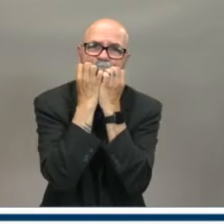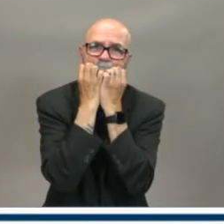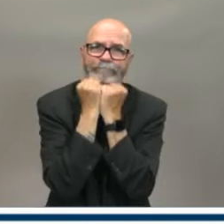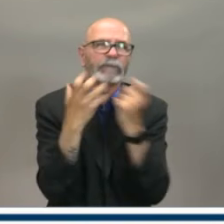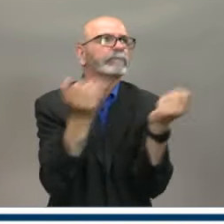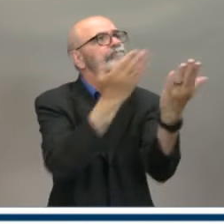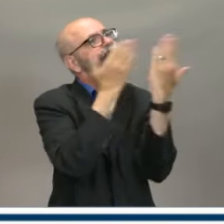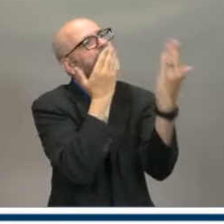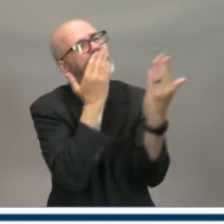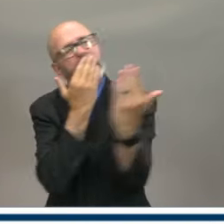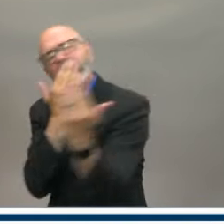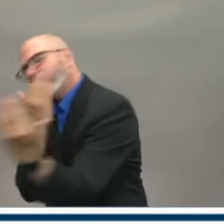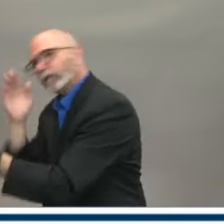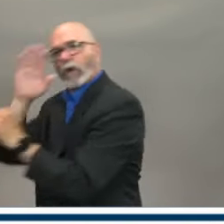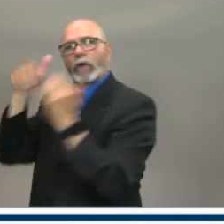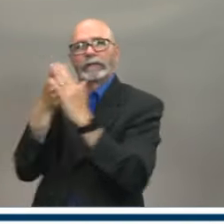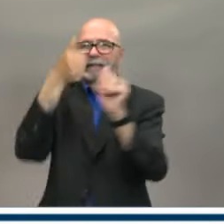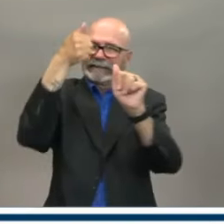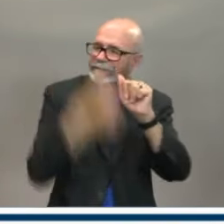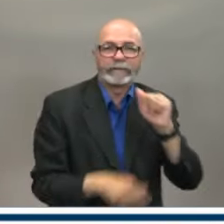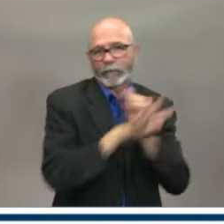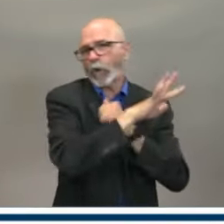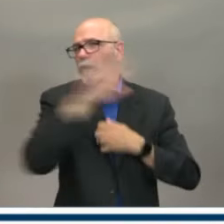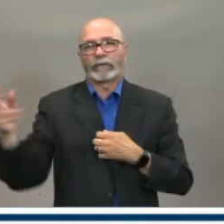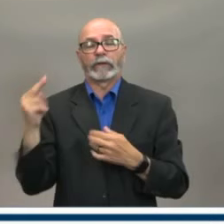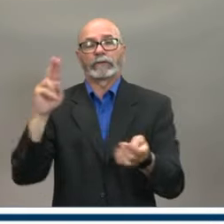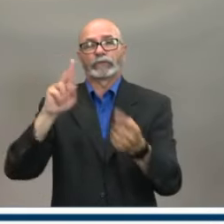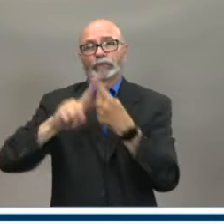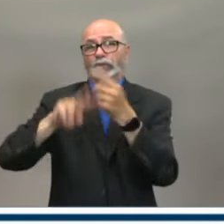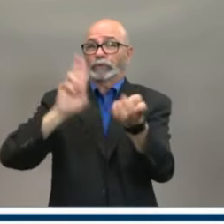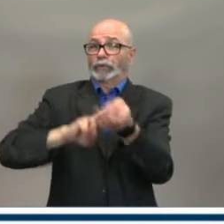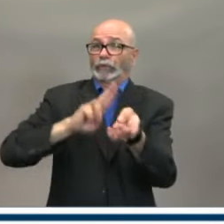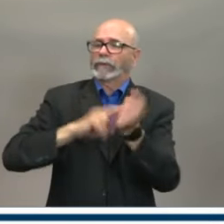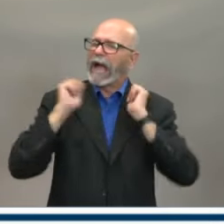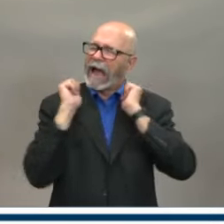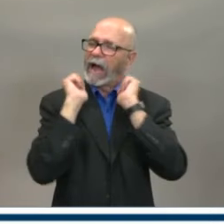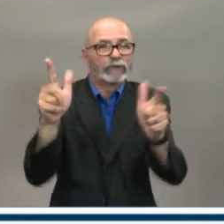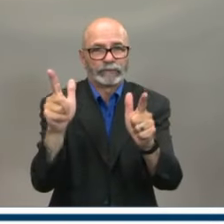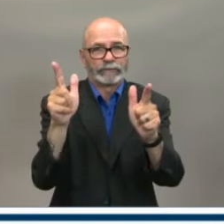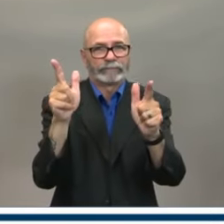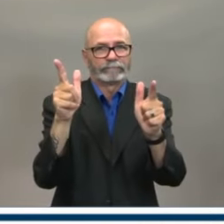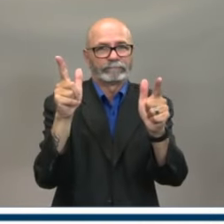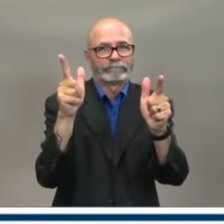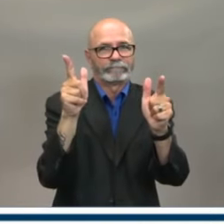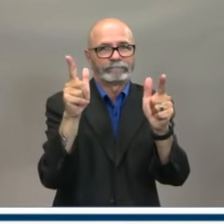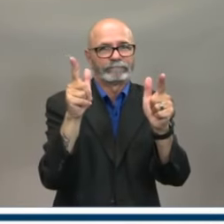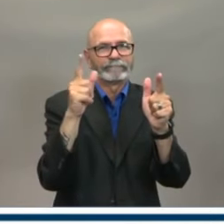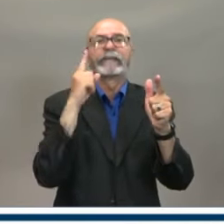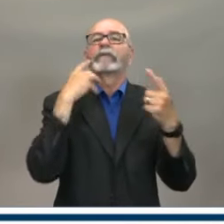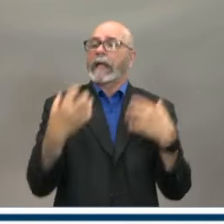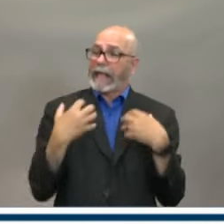Scotia for the work that you do every day, looking after all Nova Scotians and our healthcare needs.